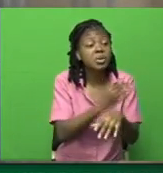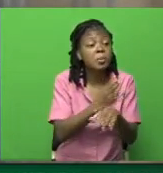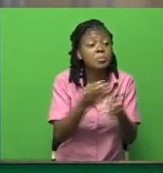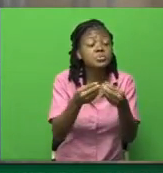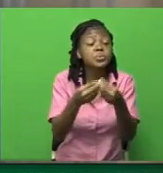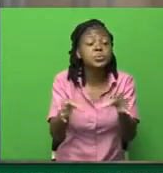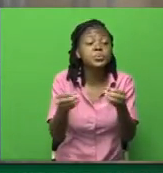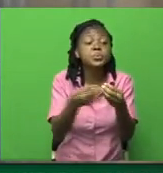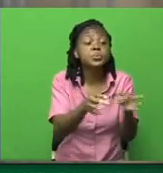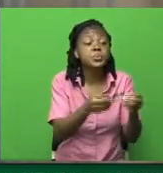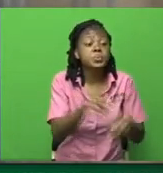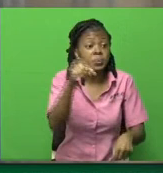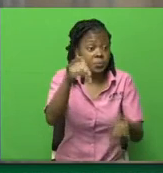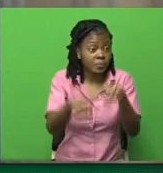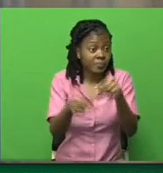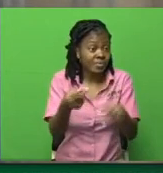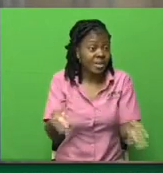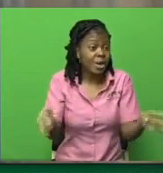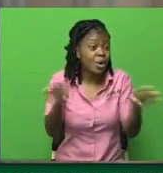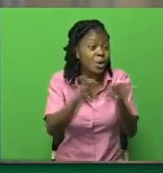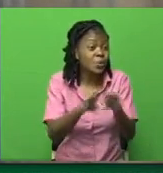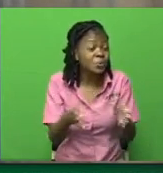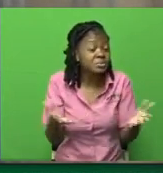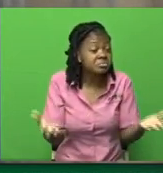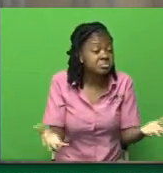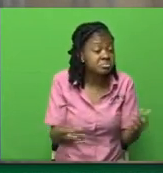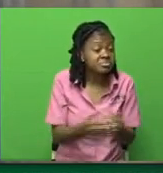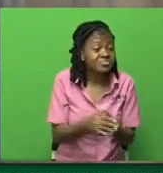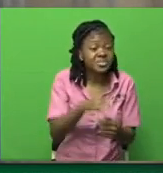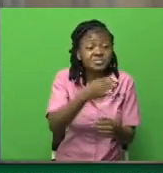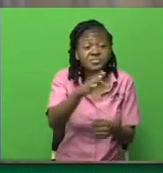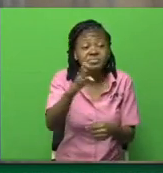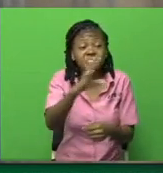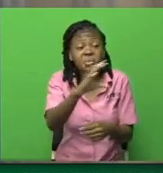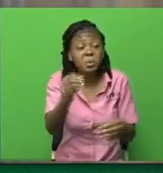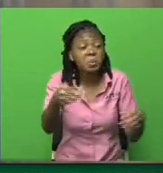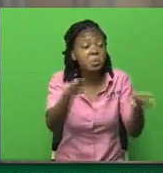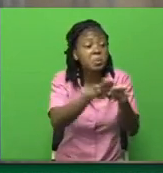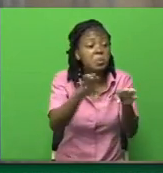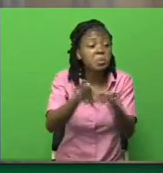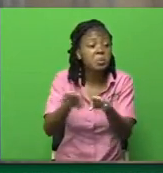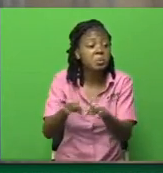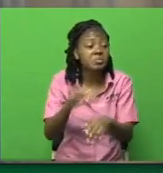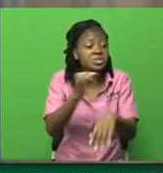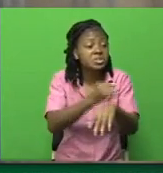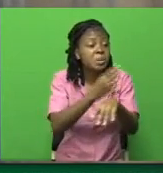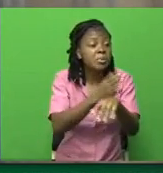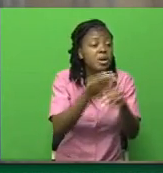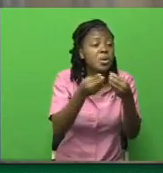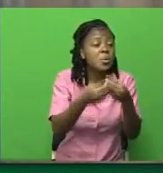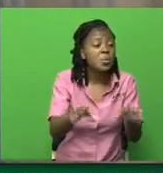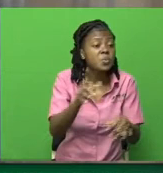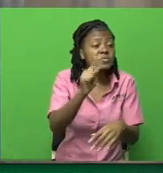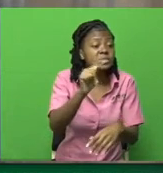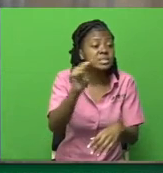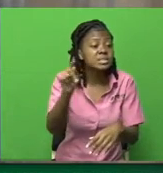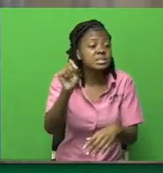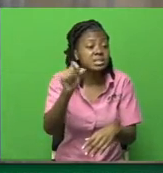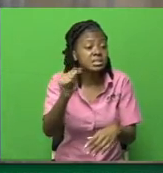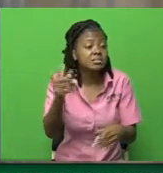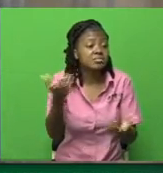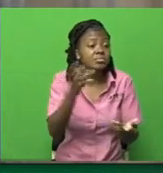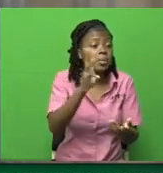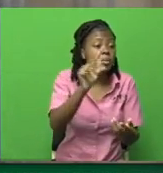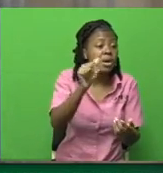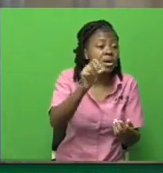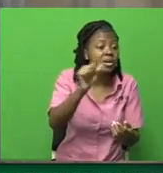closure of Patrick to the shutdown of State companies to job losses in TST and elsewhere and soon Watson the port